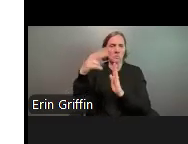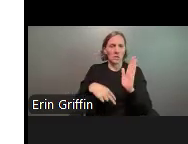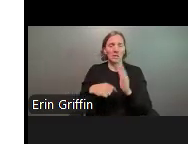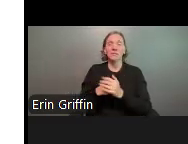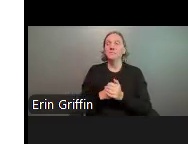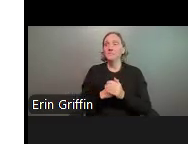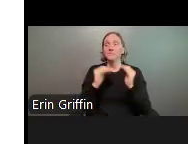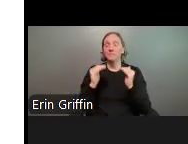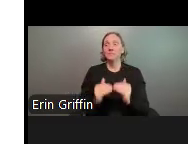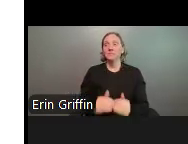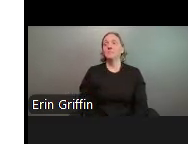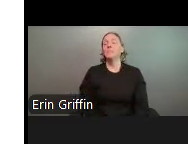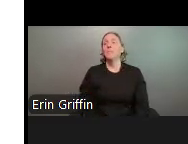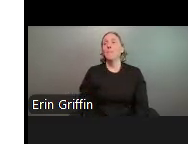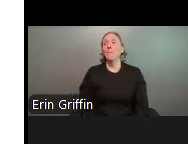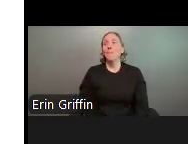Next slide.